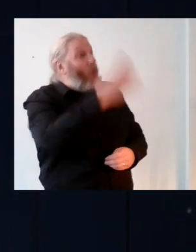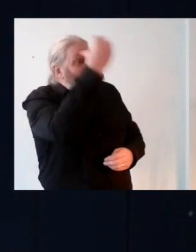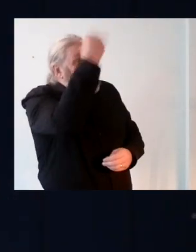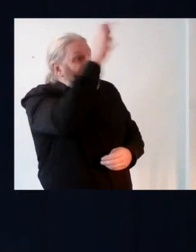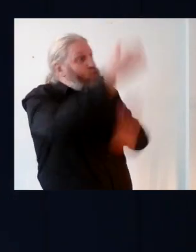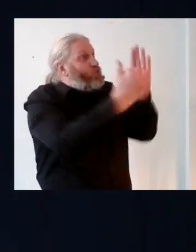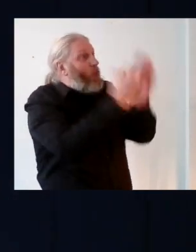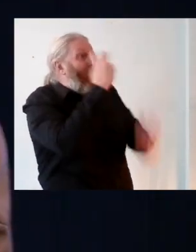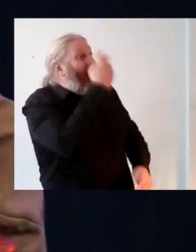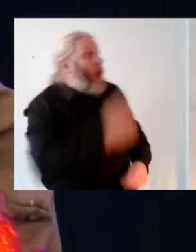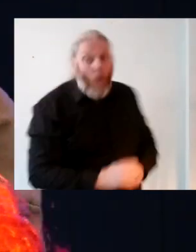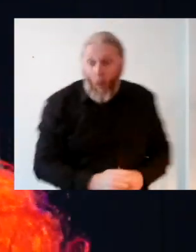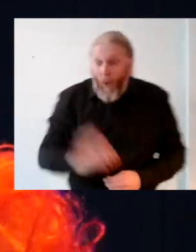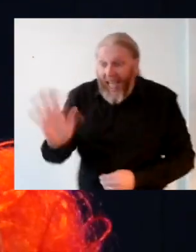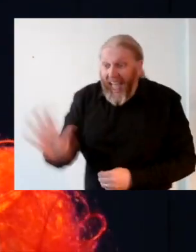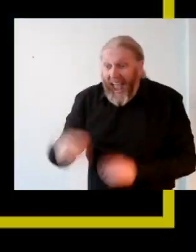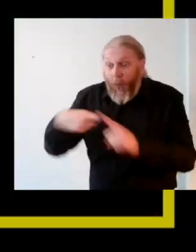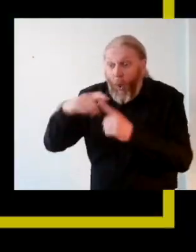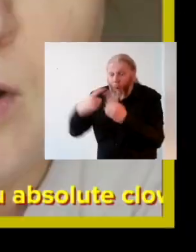from this country.